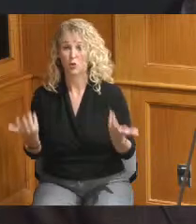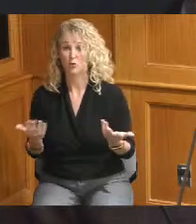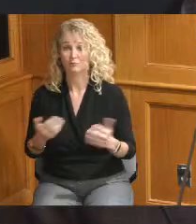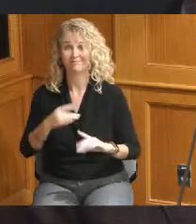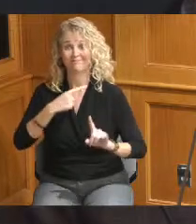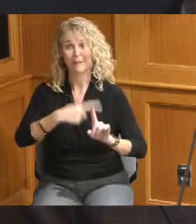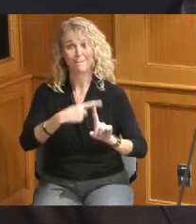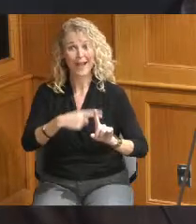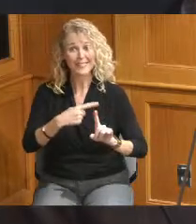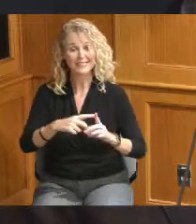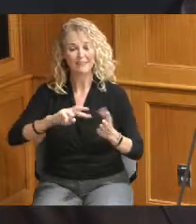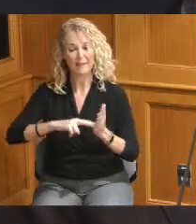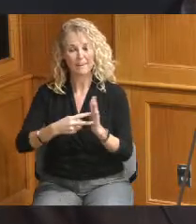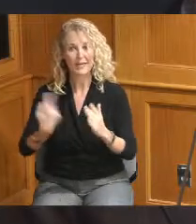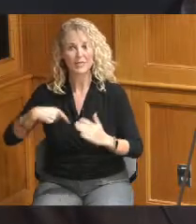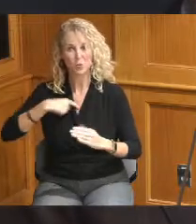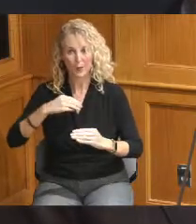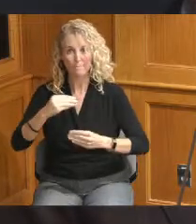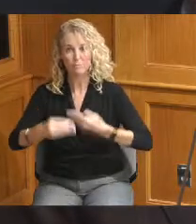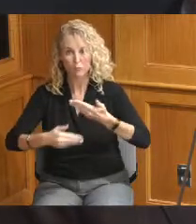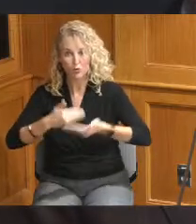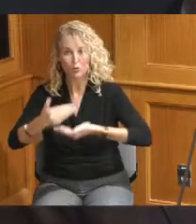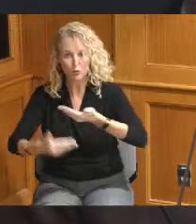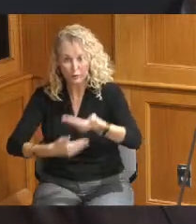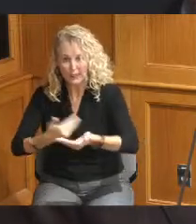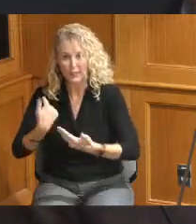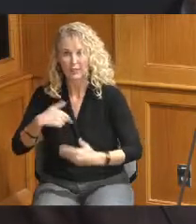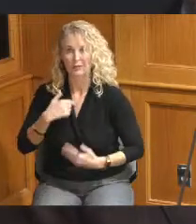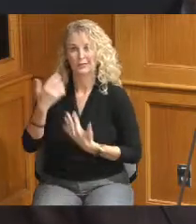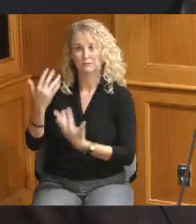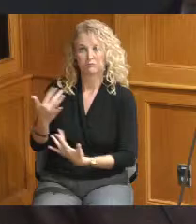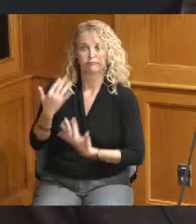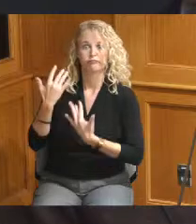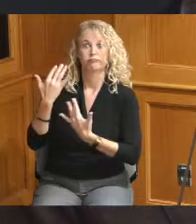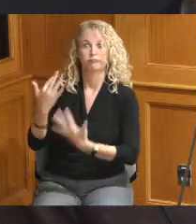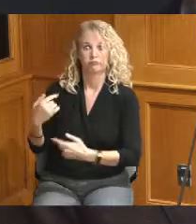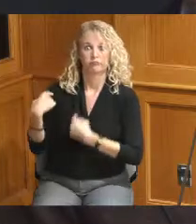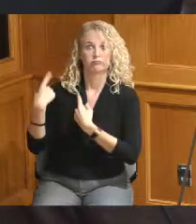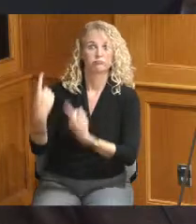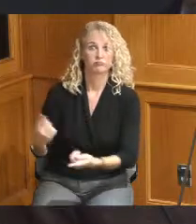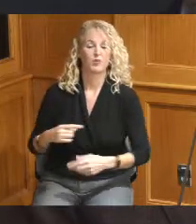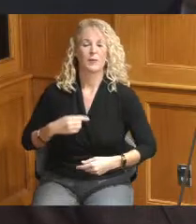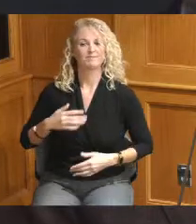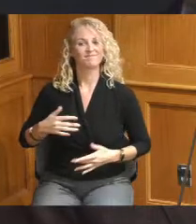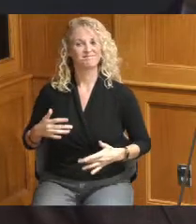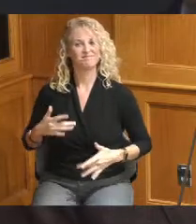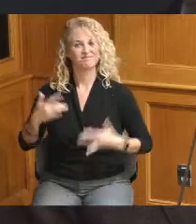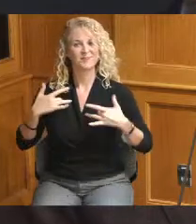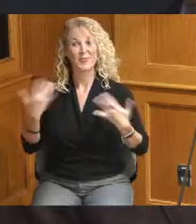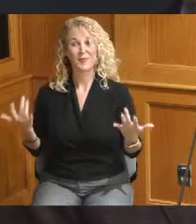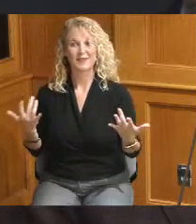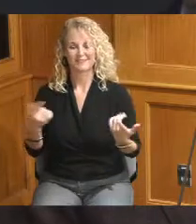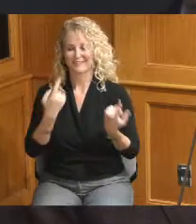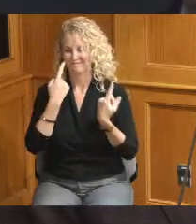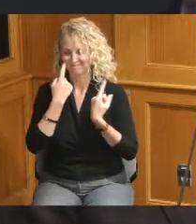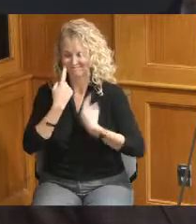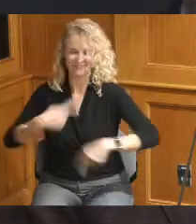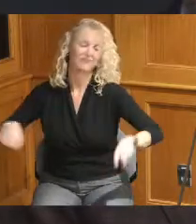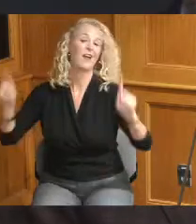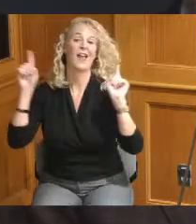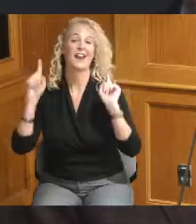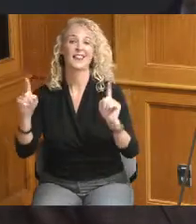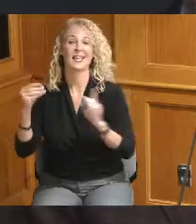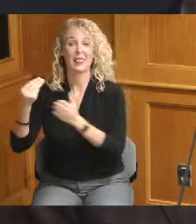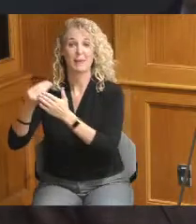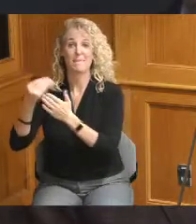good forward movement. We've been waiting quite some time to get these dollars into the community, and so I'm delighted that finally they're moving down